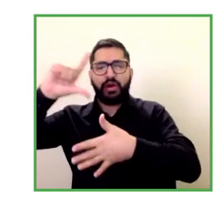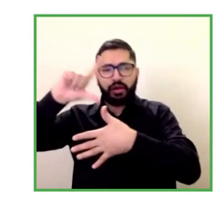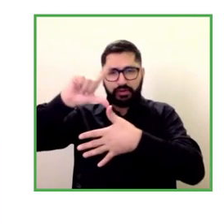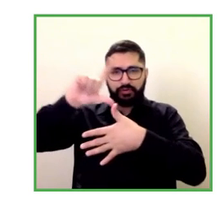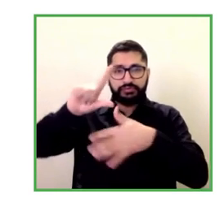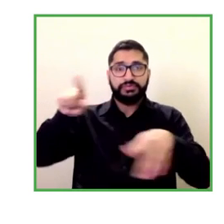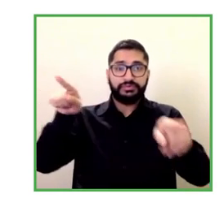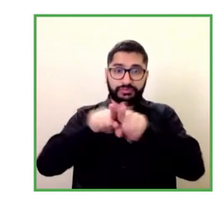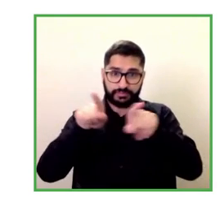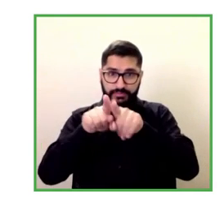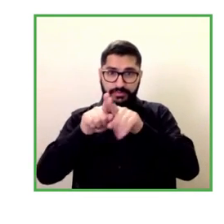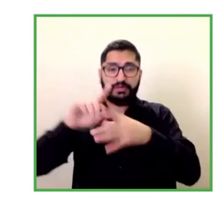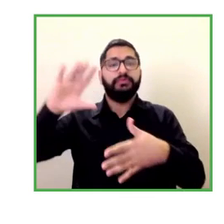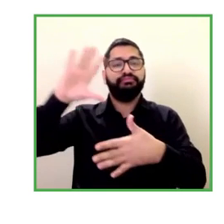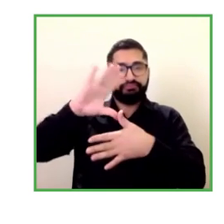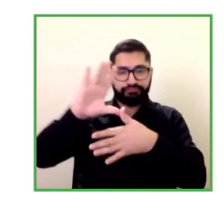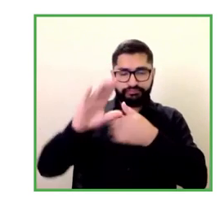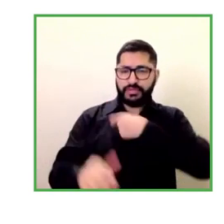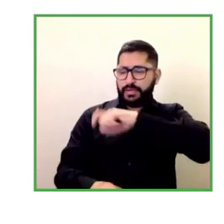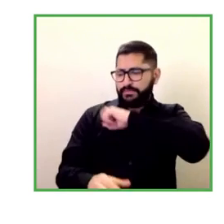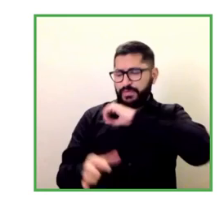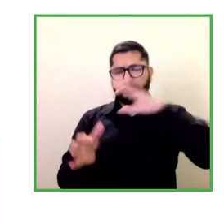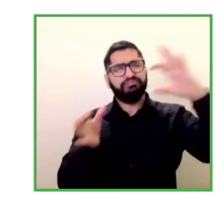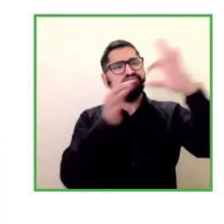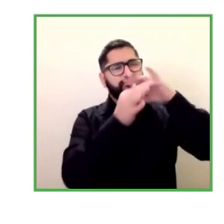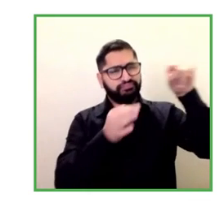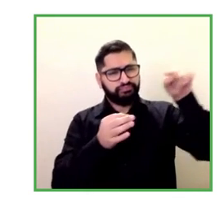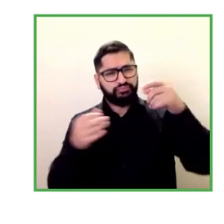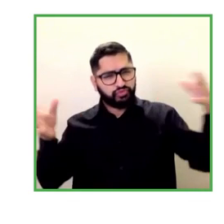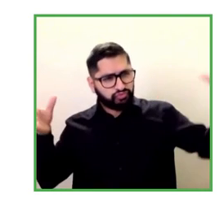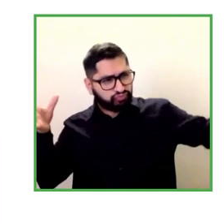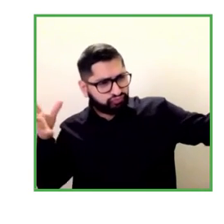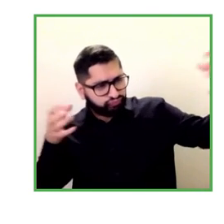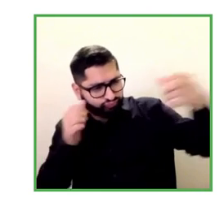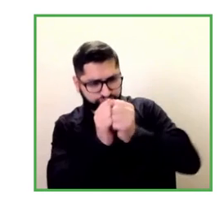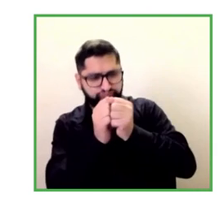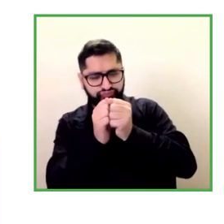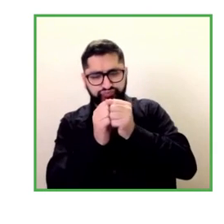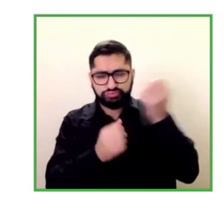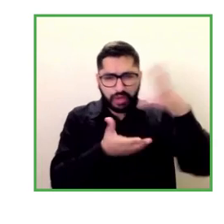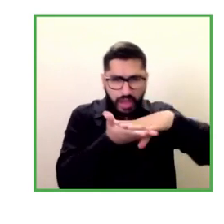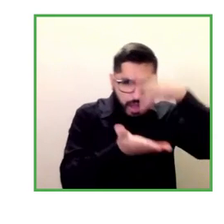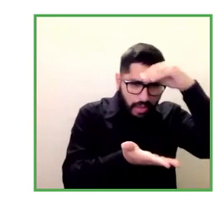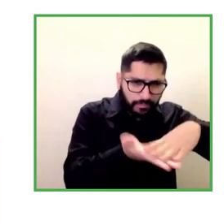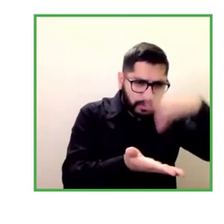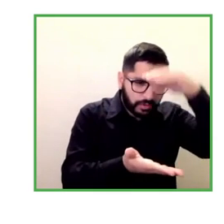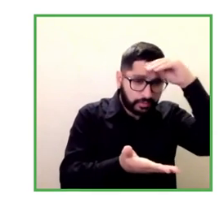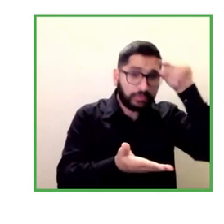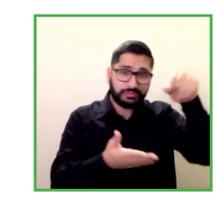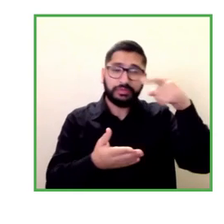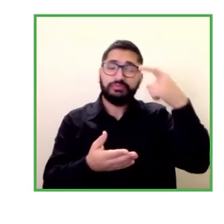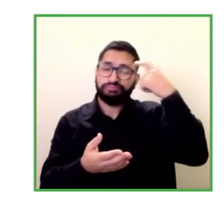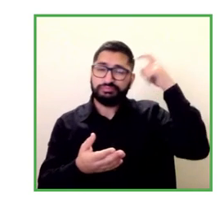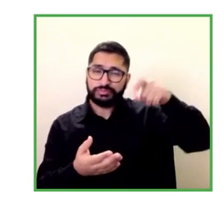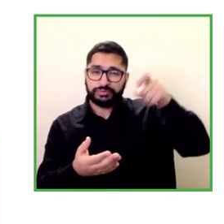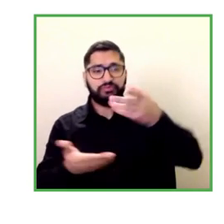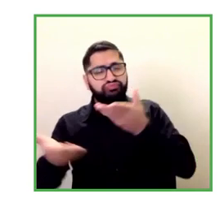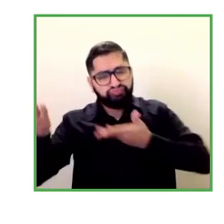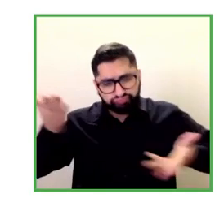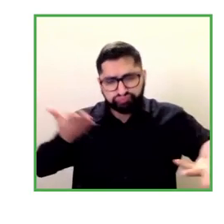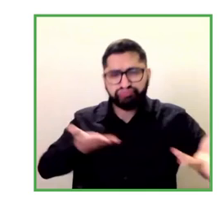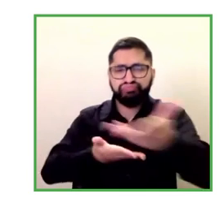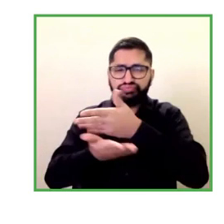works together jointly with the same metrics, learning together, because I believe that learning from each other